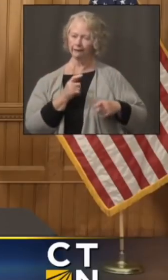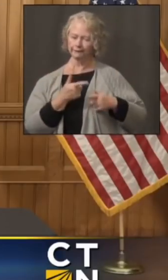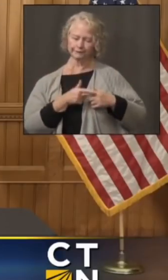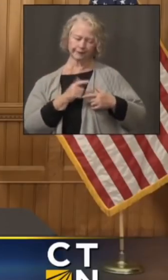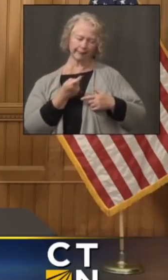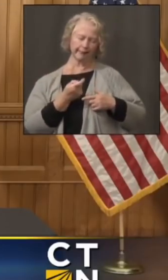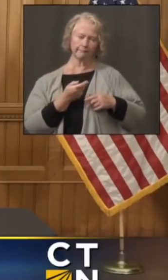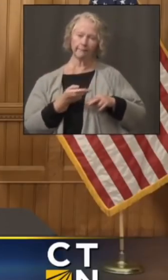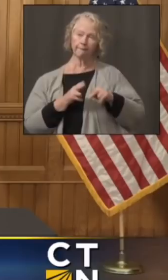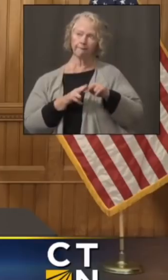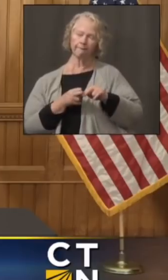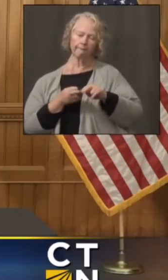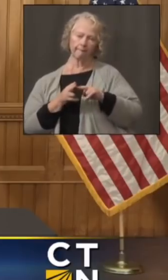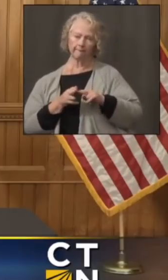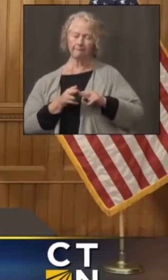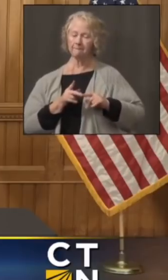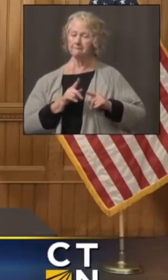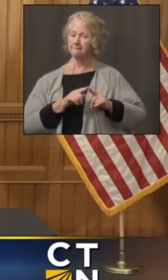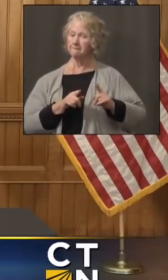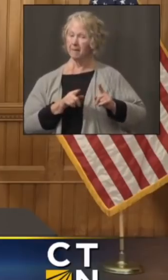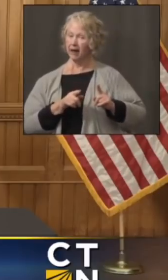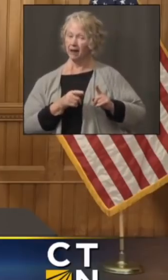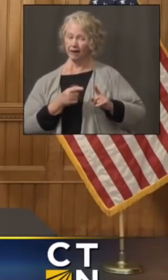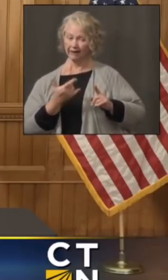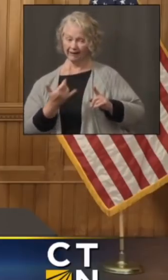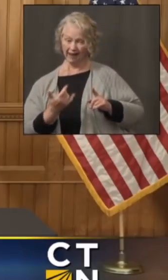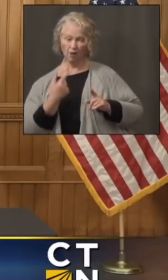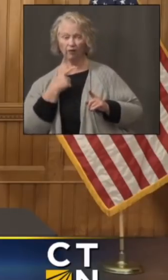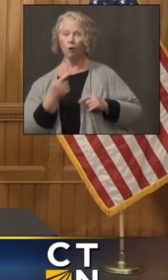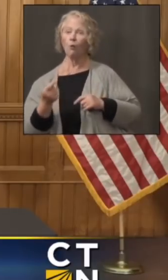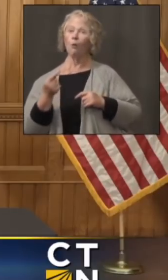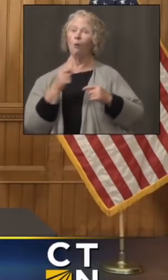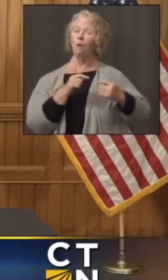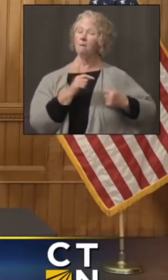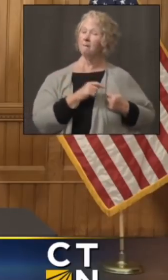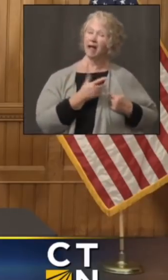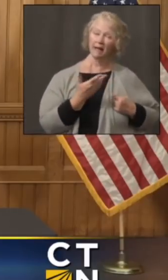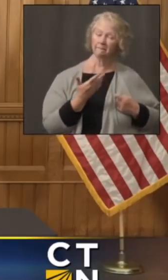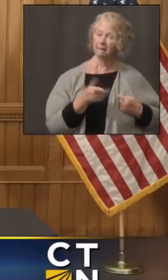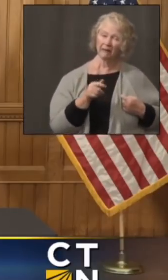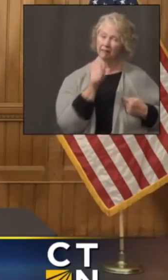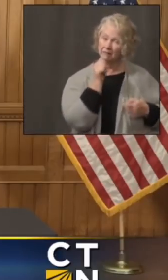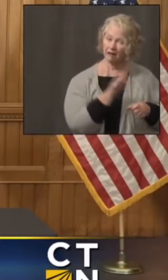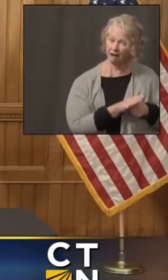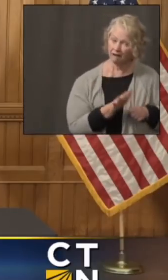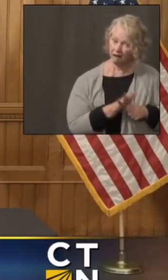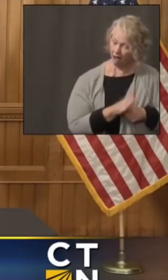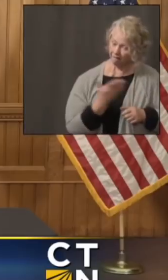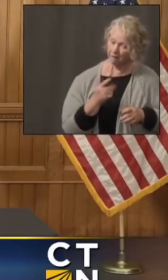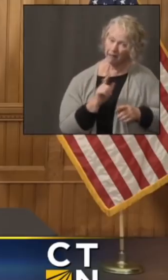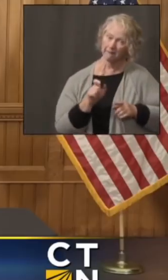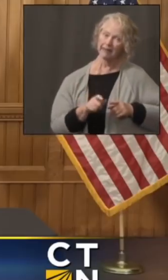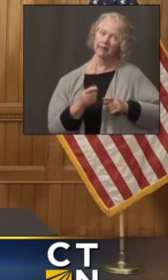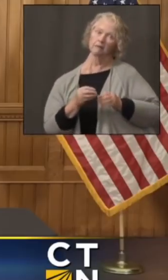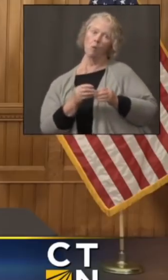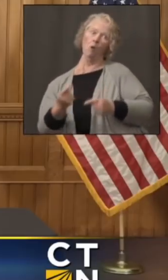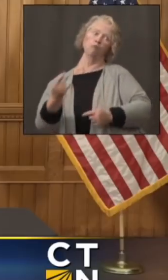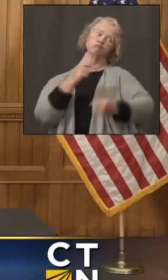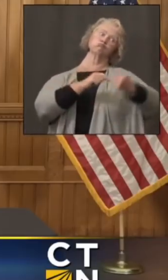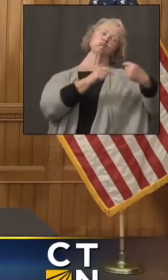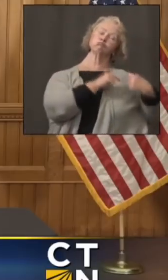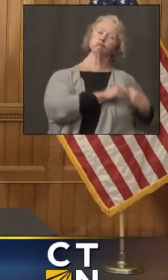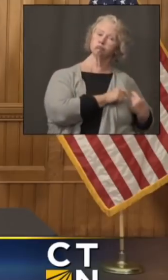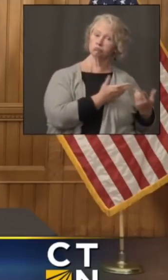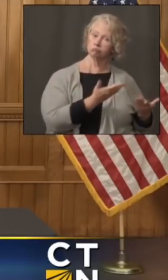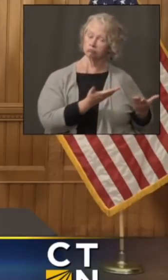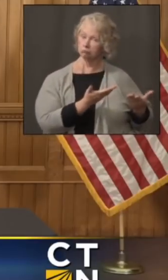libraries. So as you look at potentially rolling back, is there any thought to like a more dramatic rollback as opposed to just turning down those